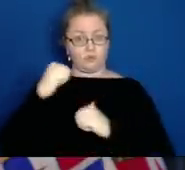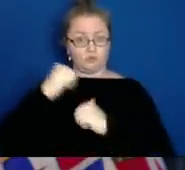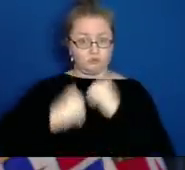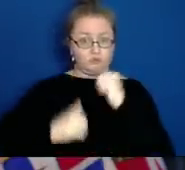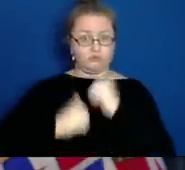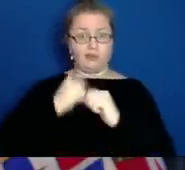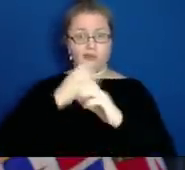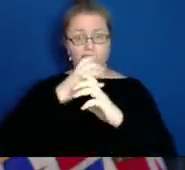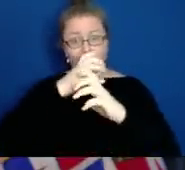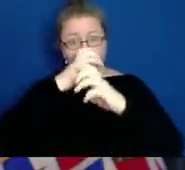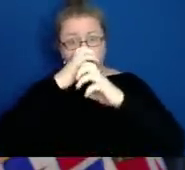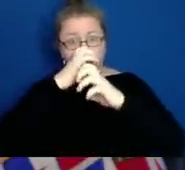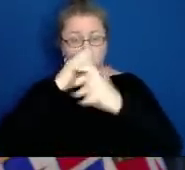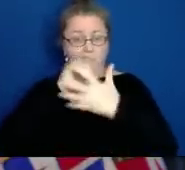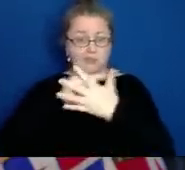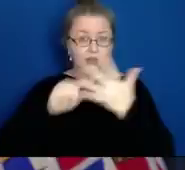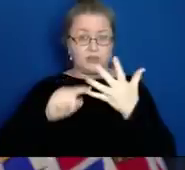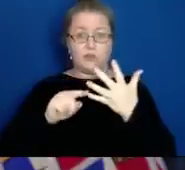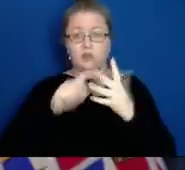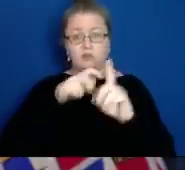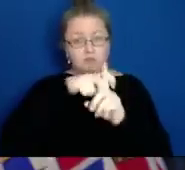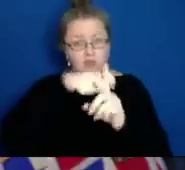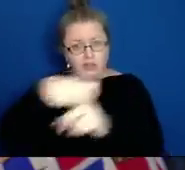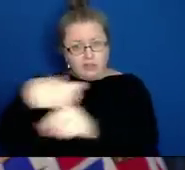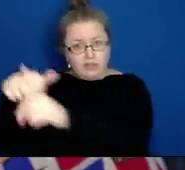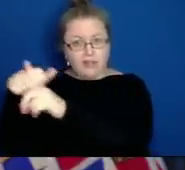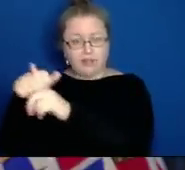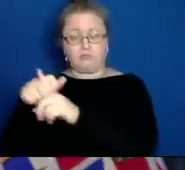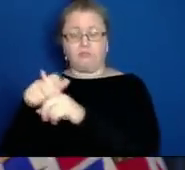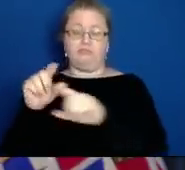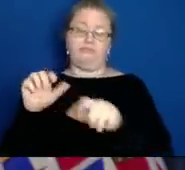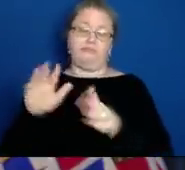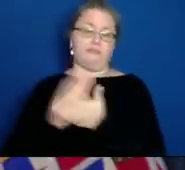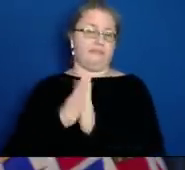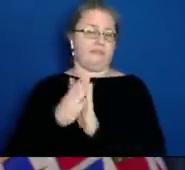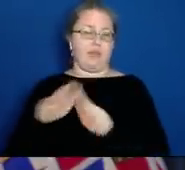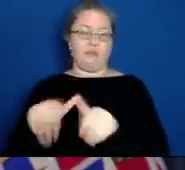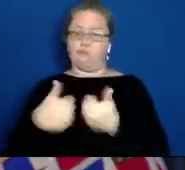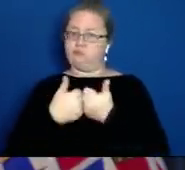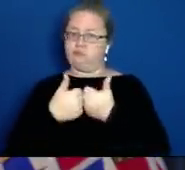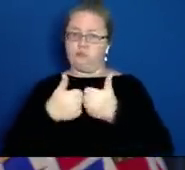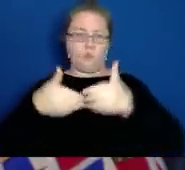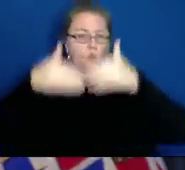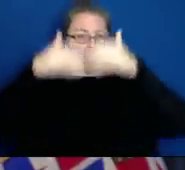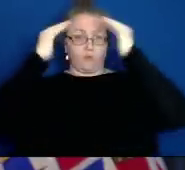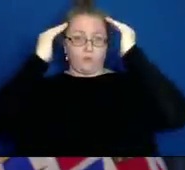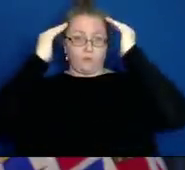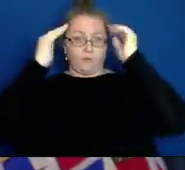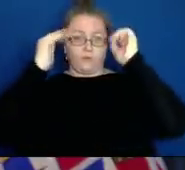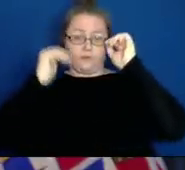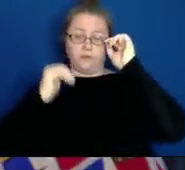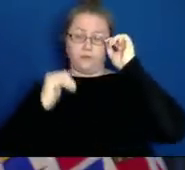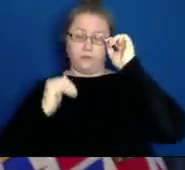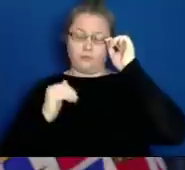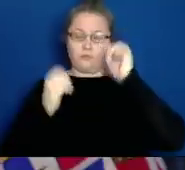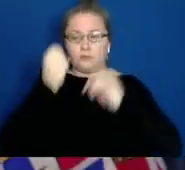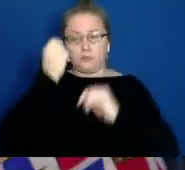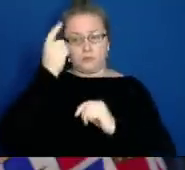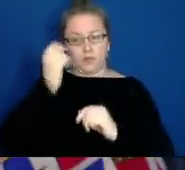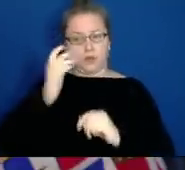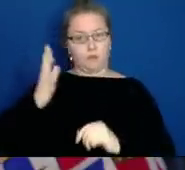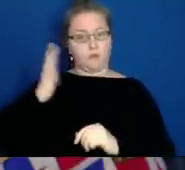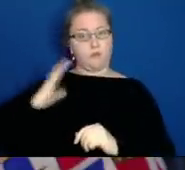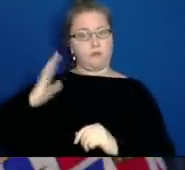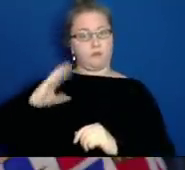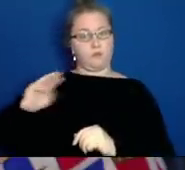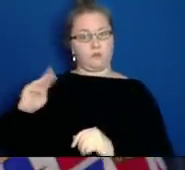to do that is very challenging. But we also know that when we had these same requirements in